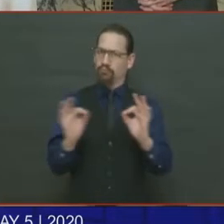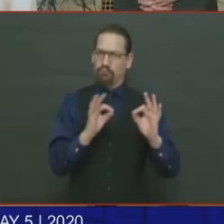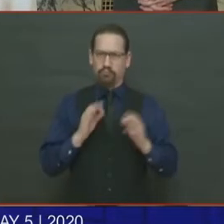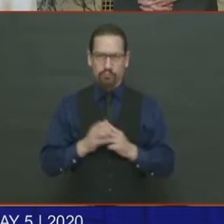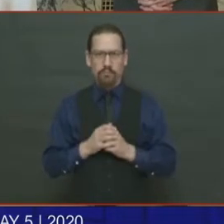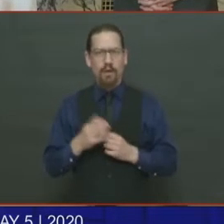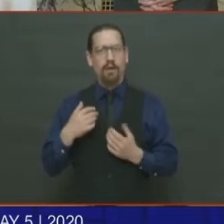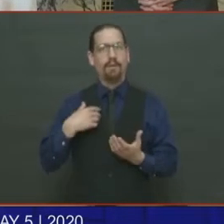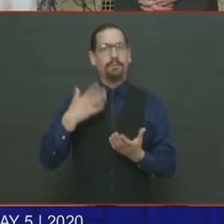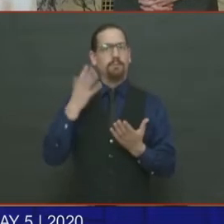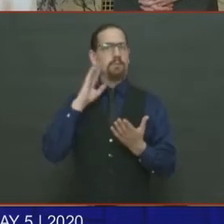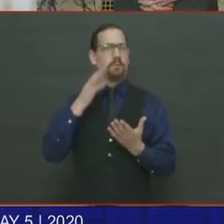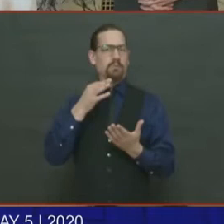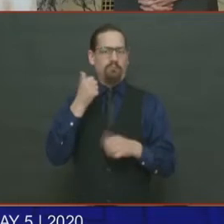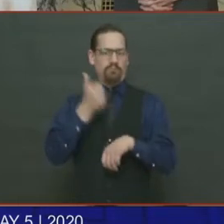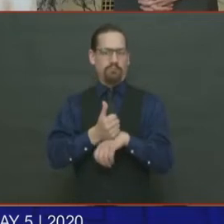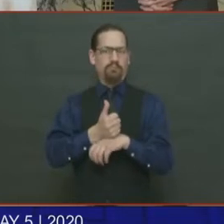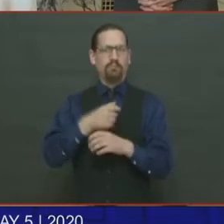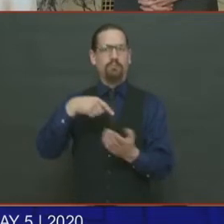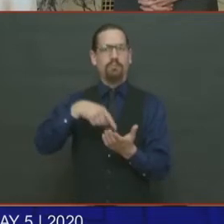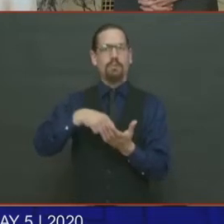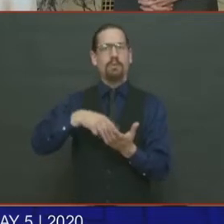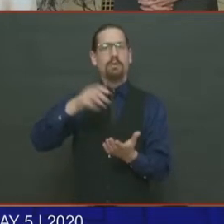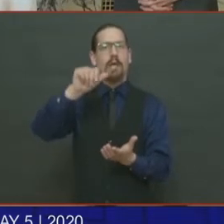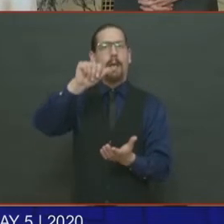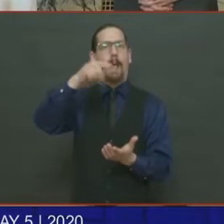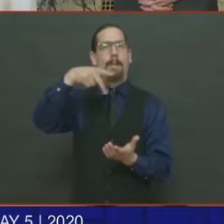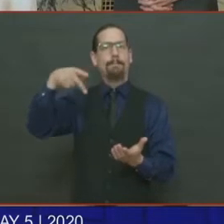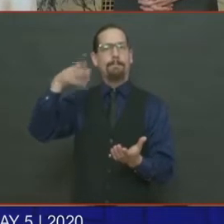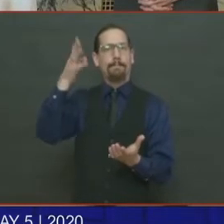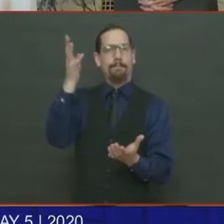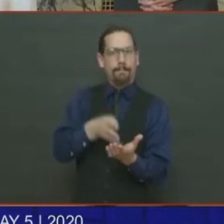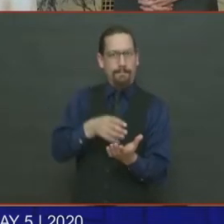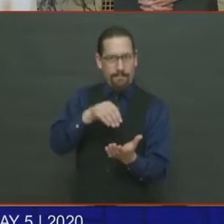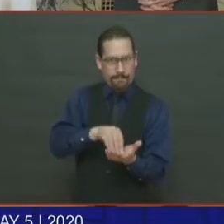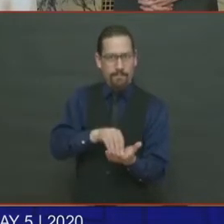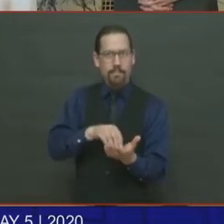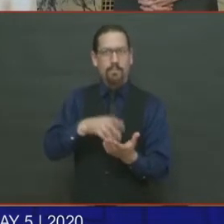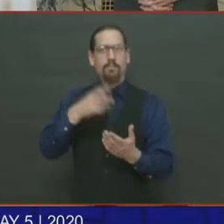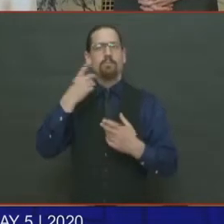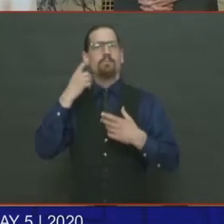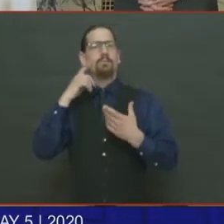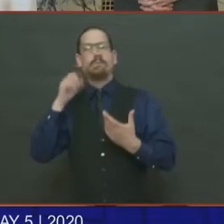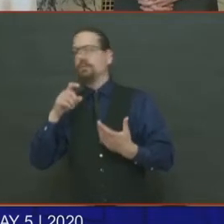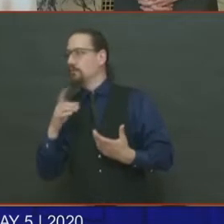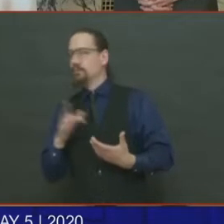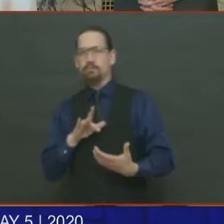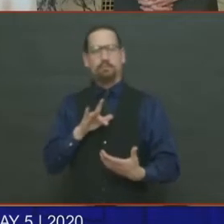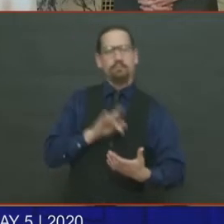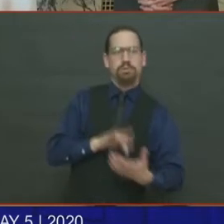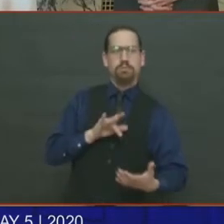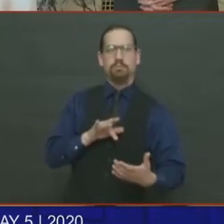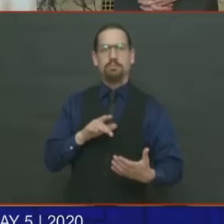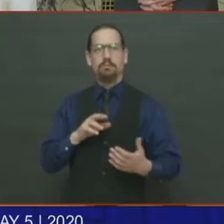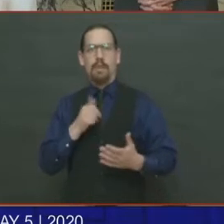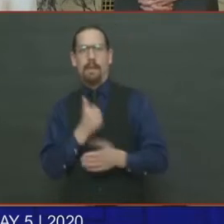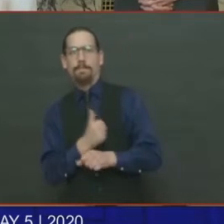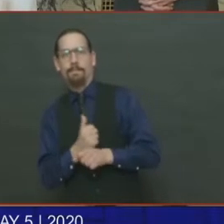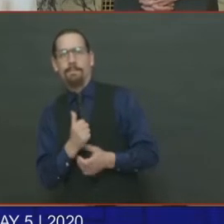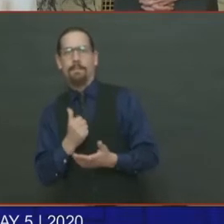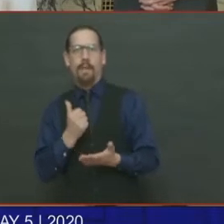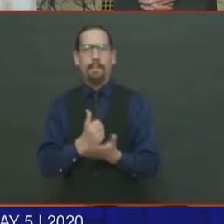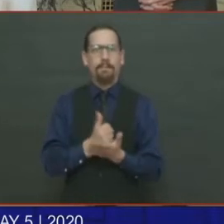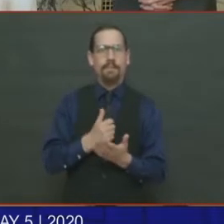all resources and supports that Rhode Islanders need. I think tomorrow I'll be talking more about our testing and